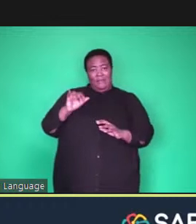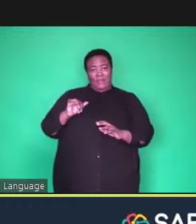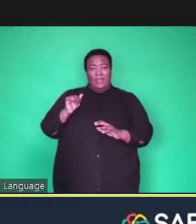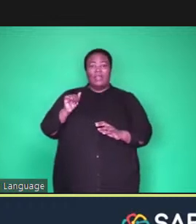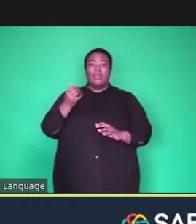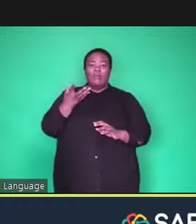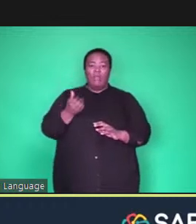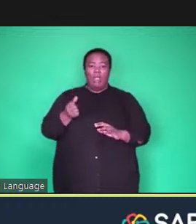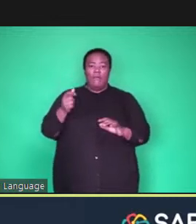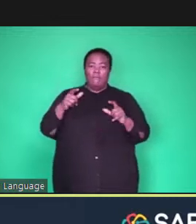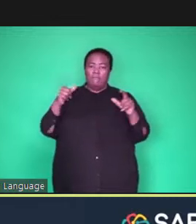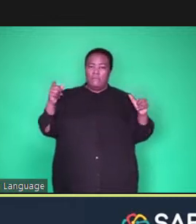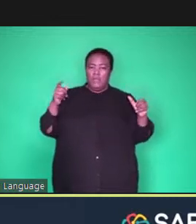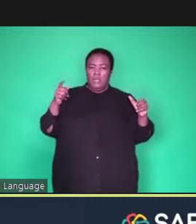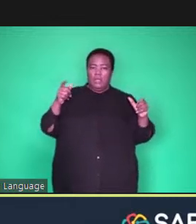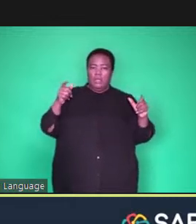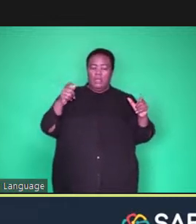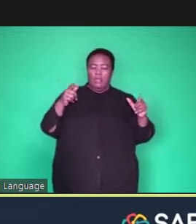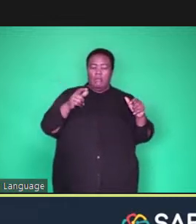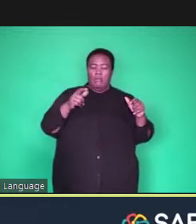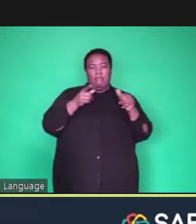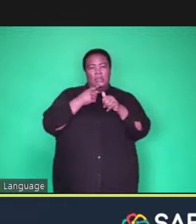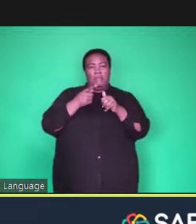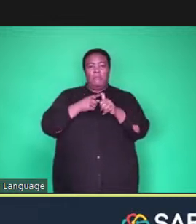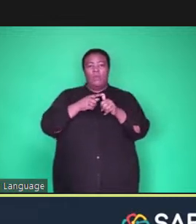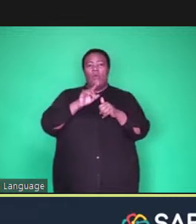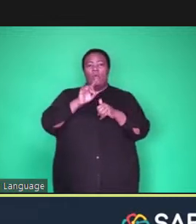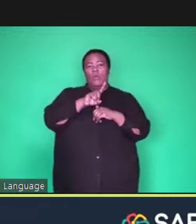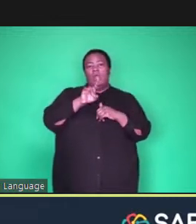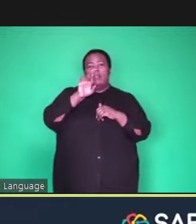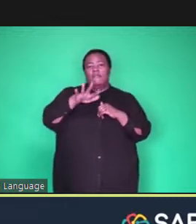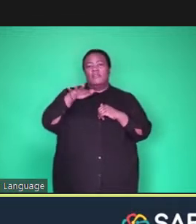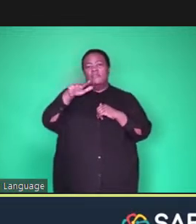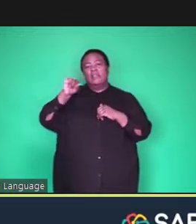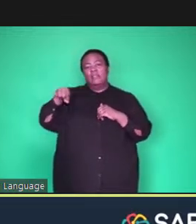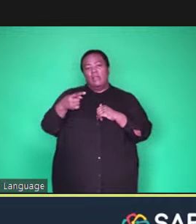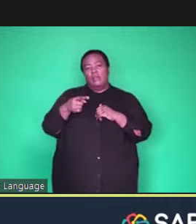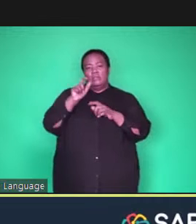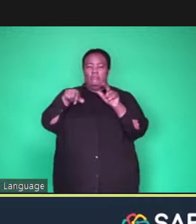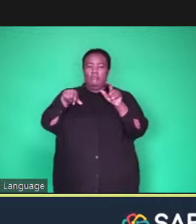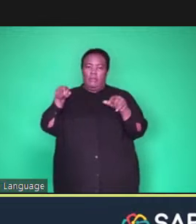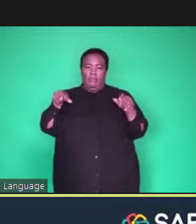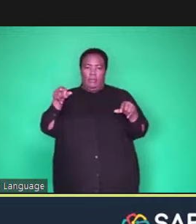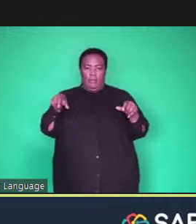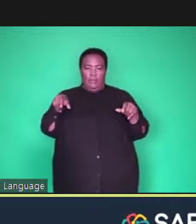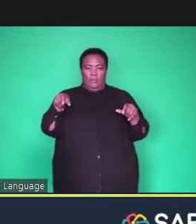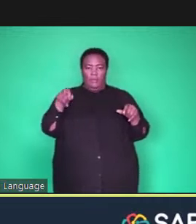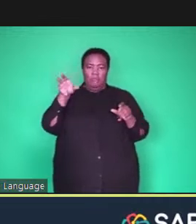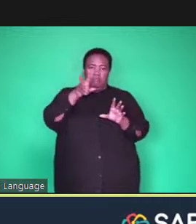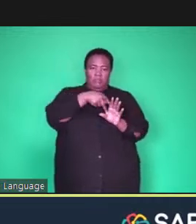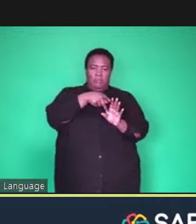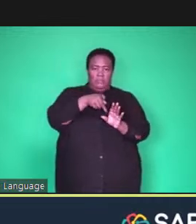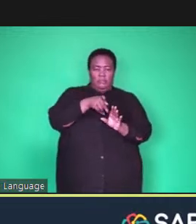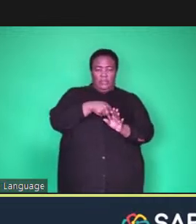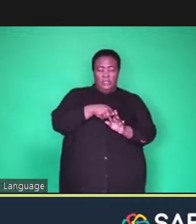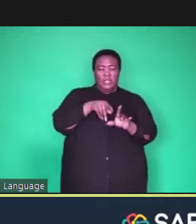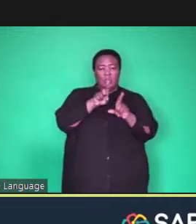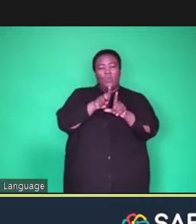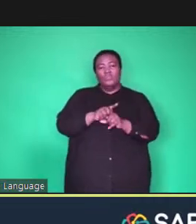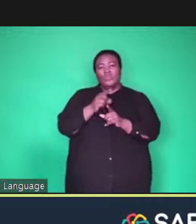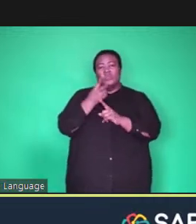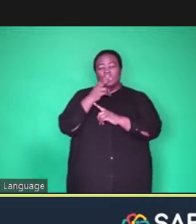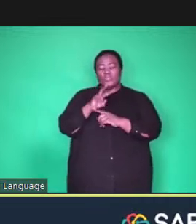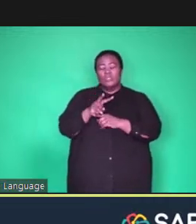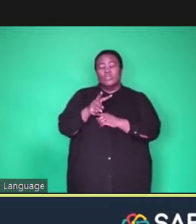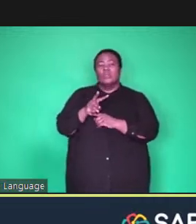that, 150,000 people at Agincourt. Then we will look at issues of non-resident